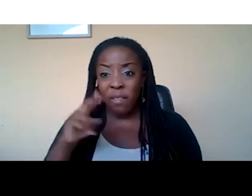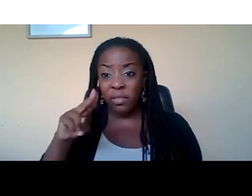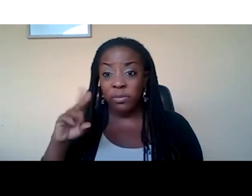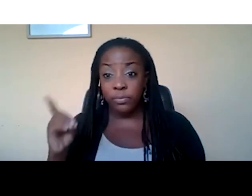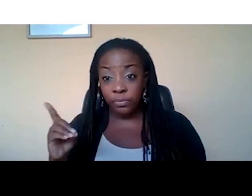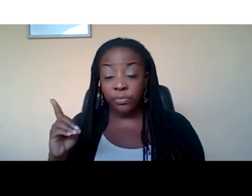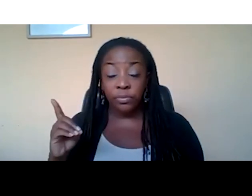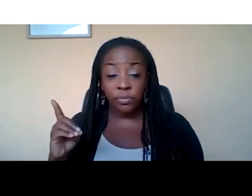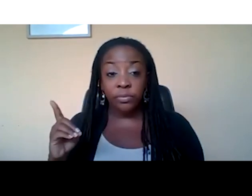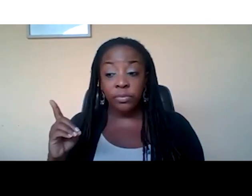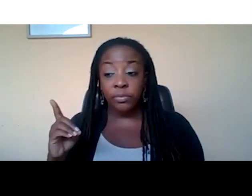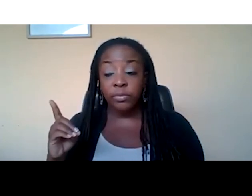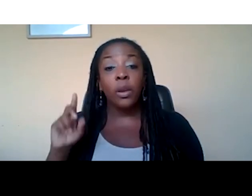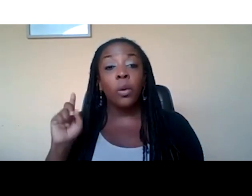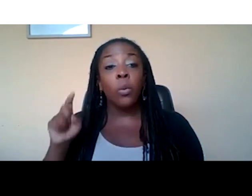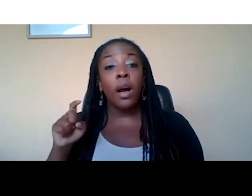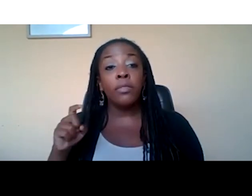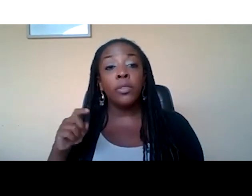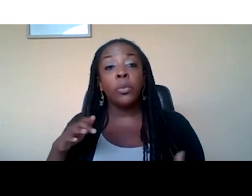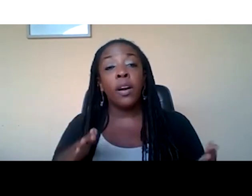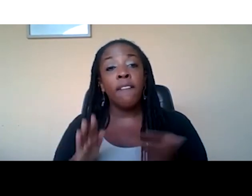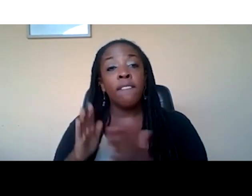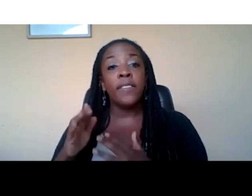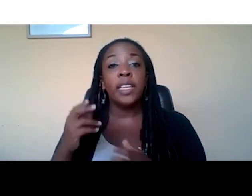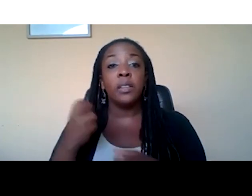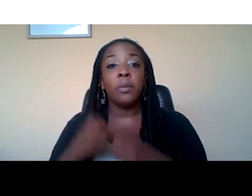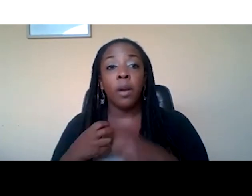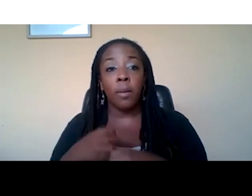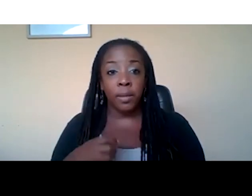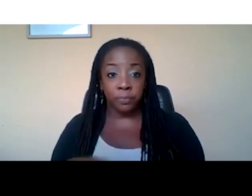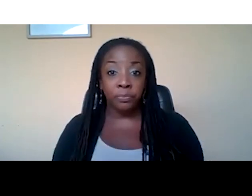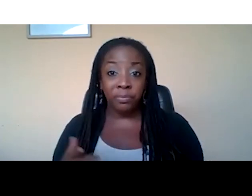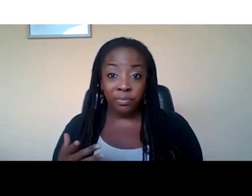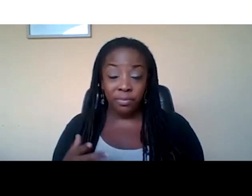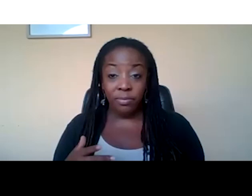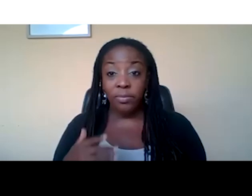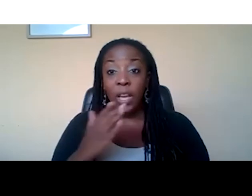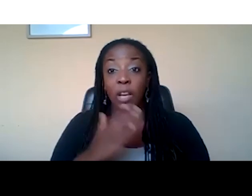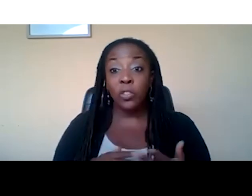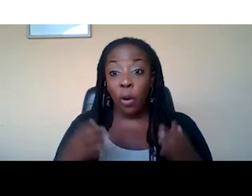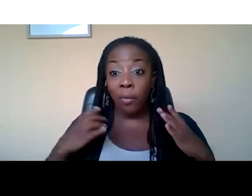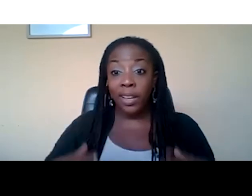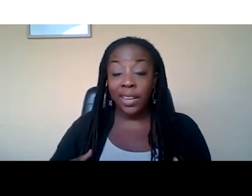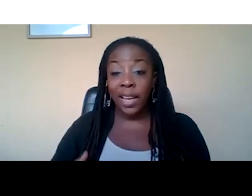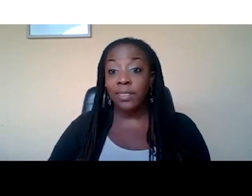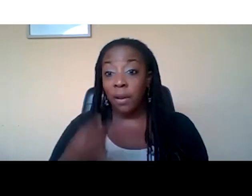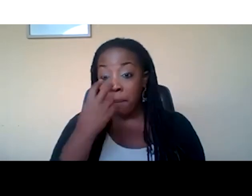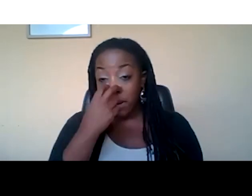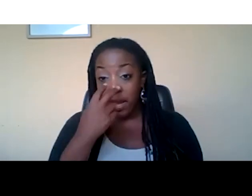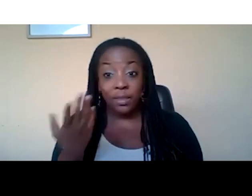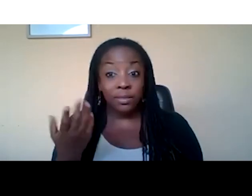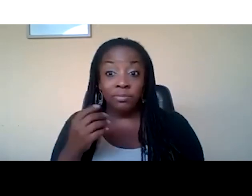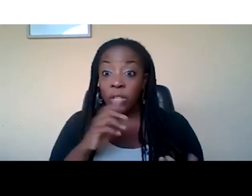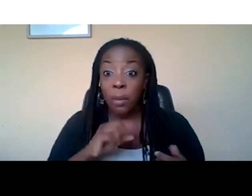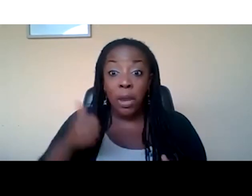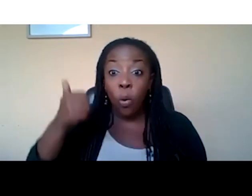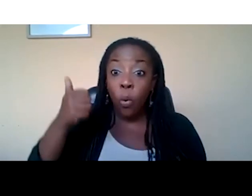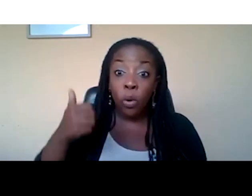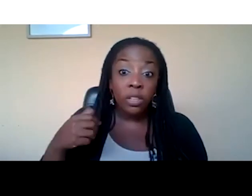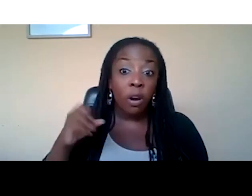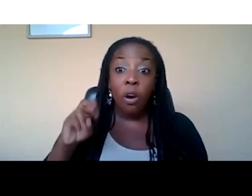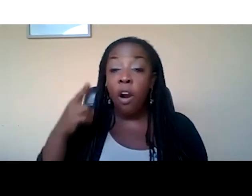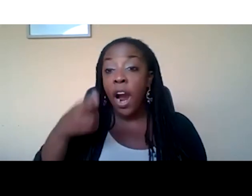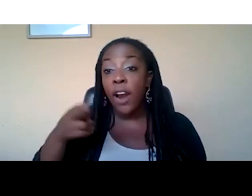will address the issue really, Charmaine, that some of your clients are going to be blind. Some are going to get older and we're going to be blind or going to be hard of hearing anyway.